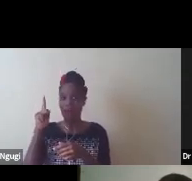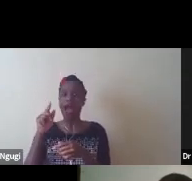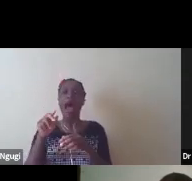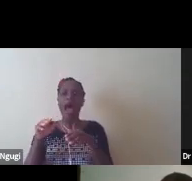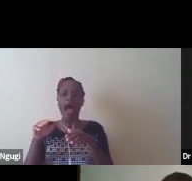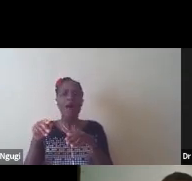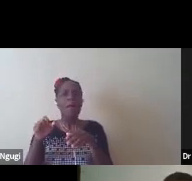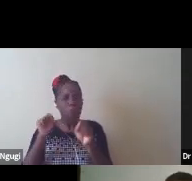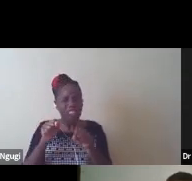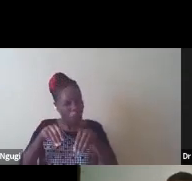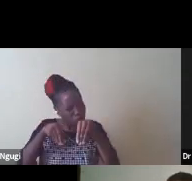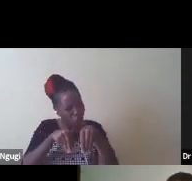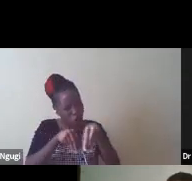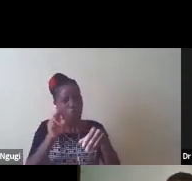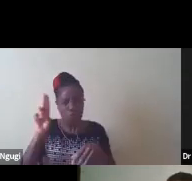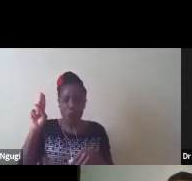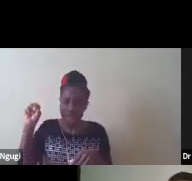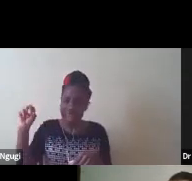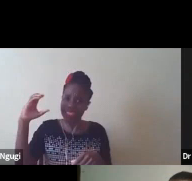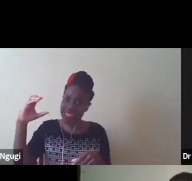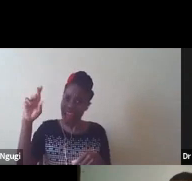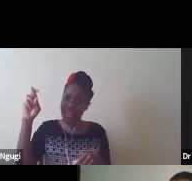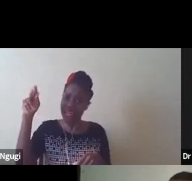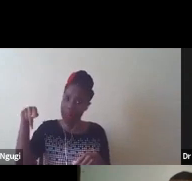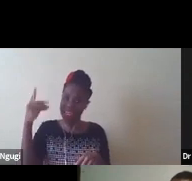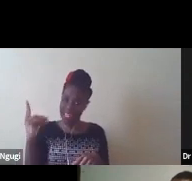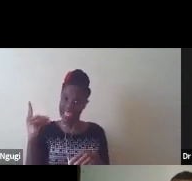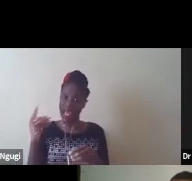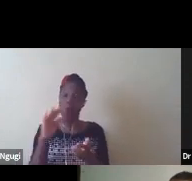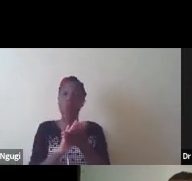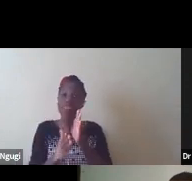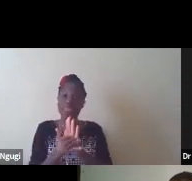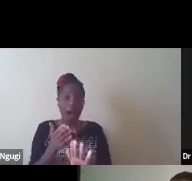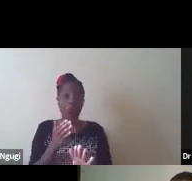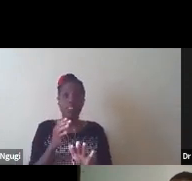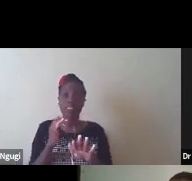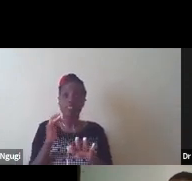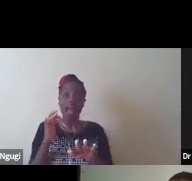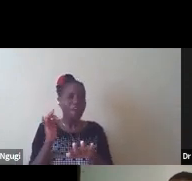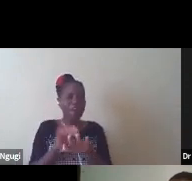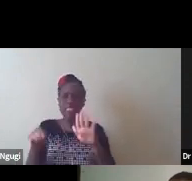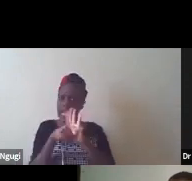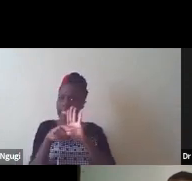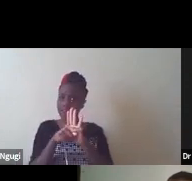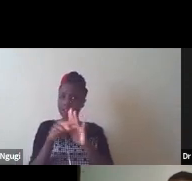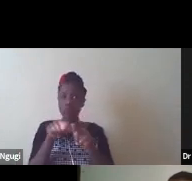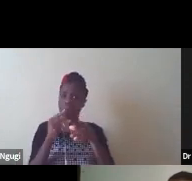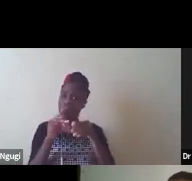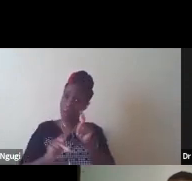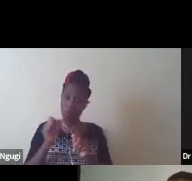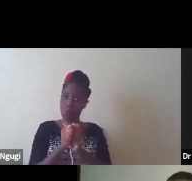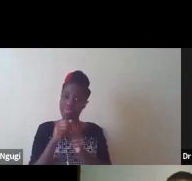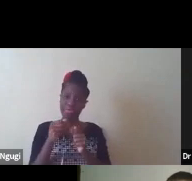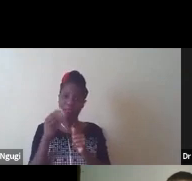UNCRPD compliant without having a negative effect on people with lived experience? I think that's the first question. Then the